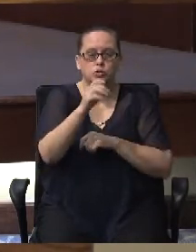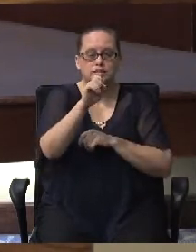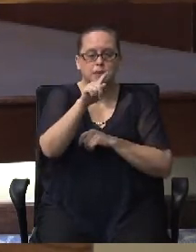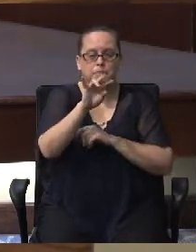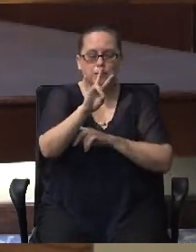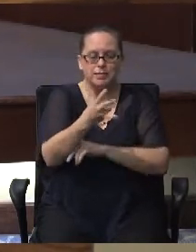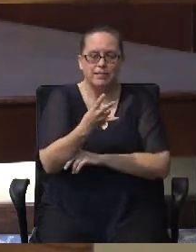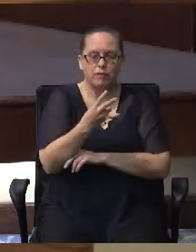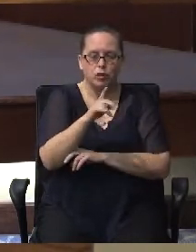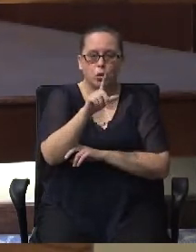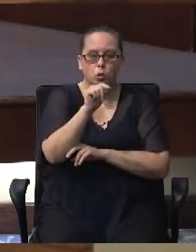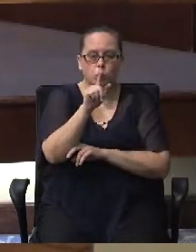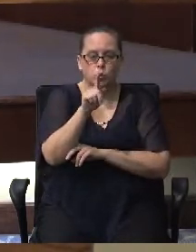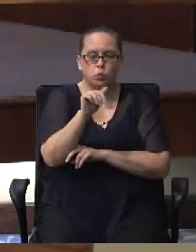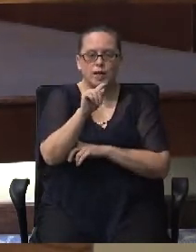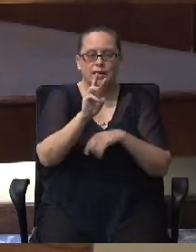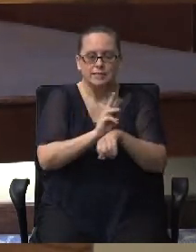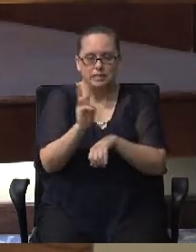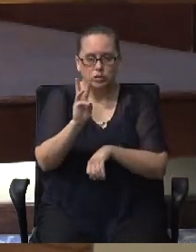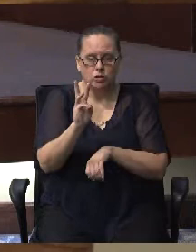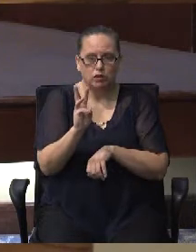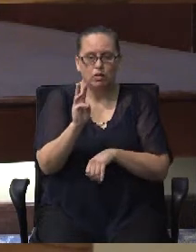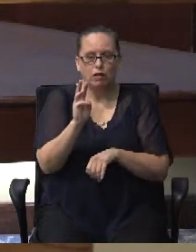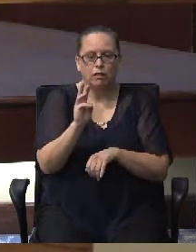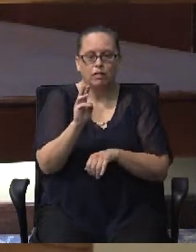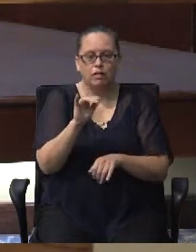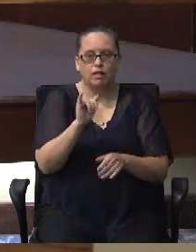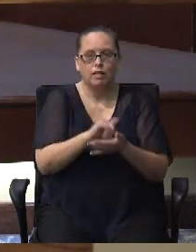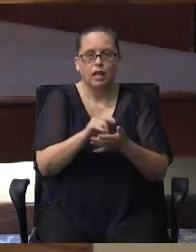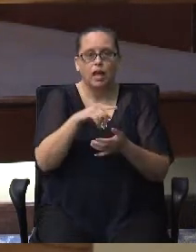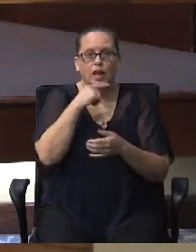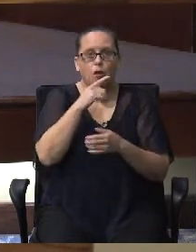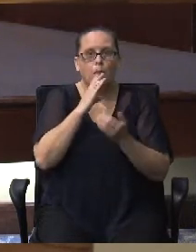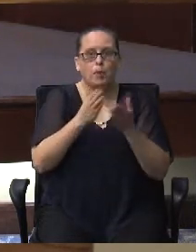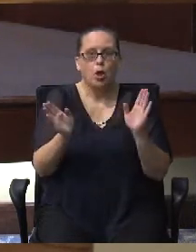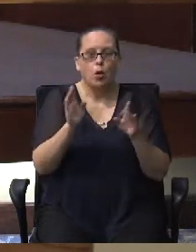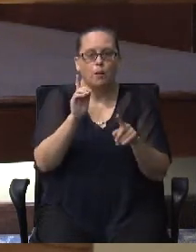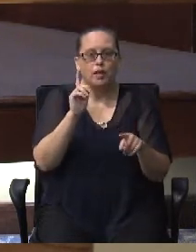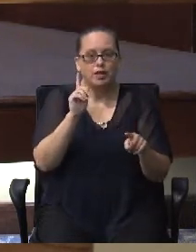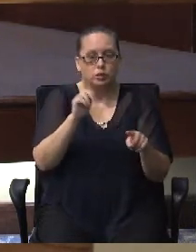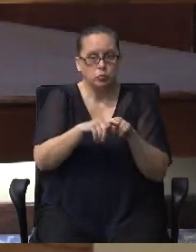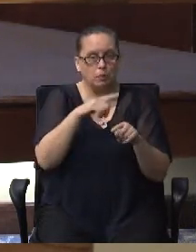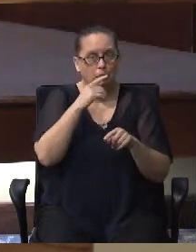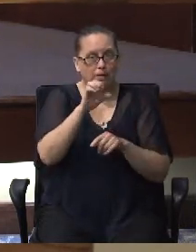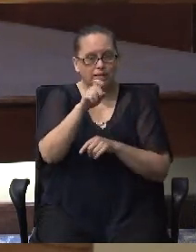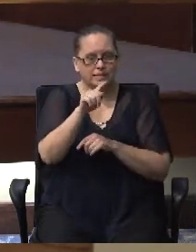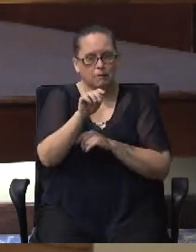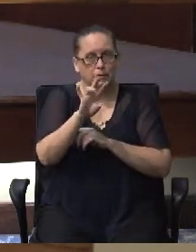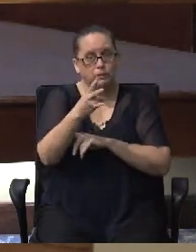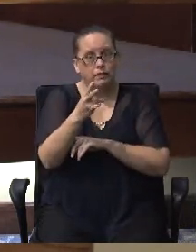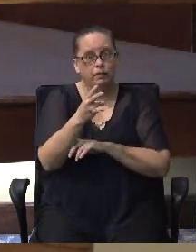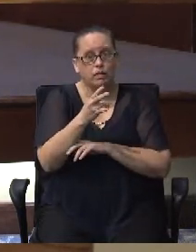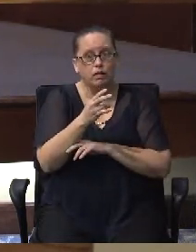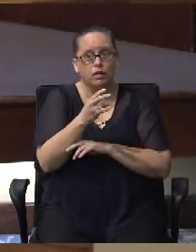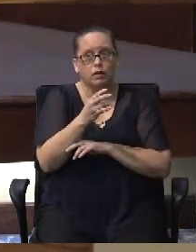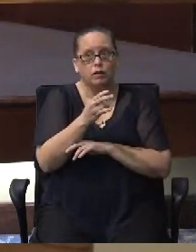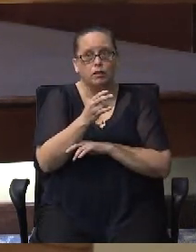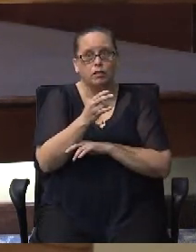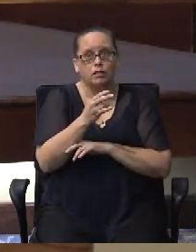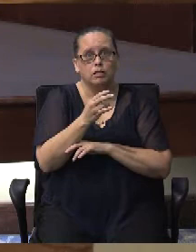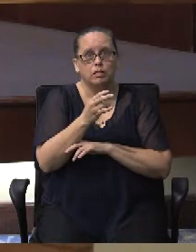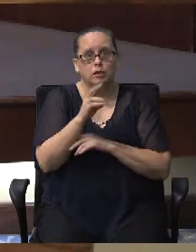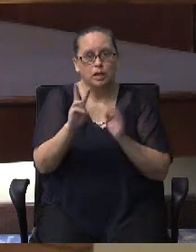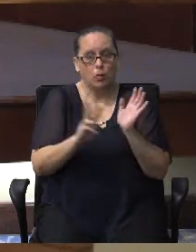7th, 2021 at 6 p.m. That public hearing will be open to the public at Bosque Theater of the Waco Convention Center, 100 Washington Avenue,